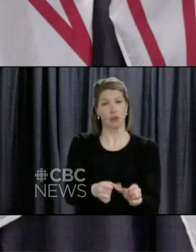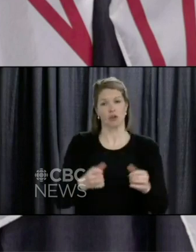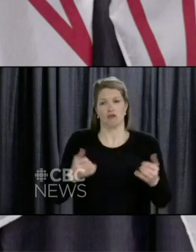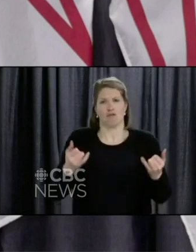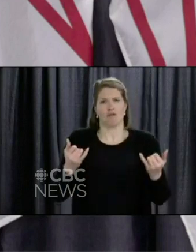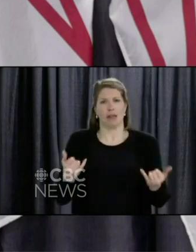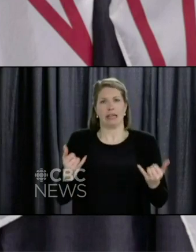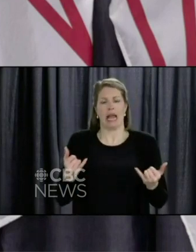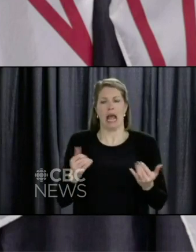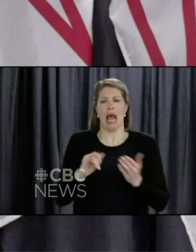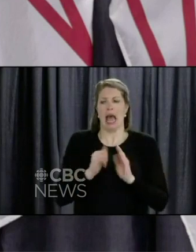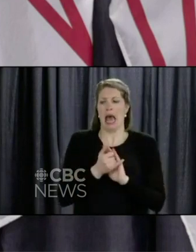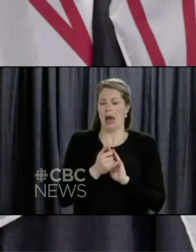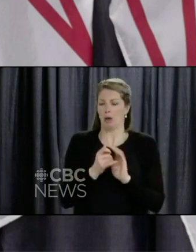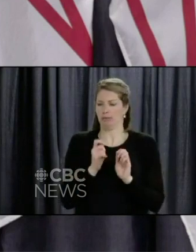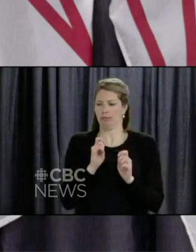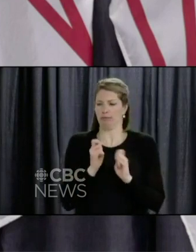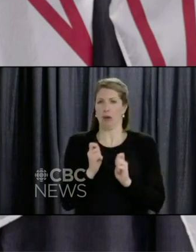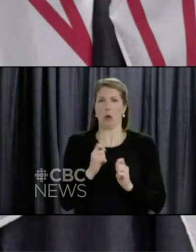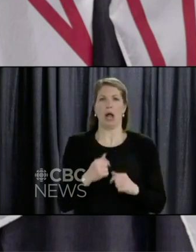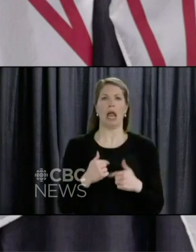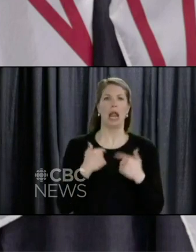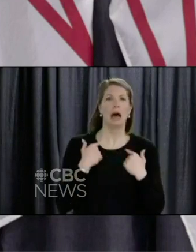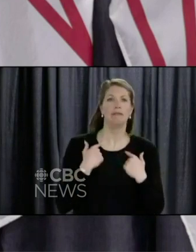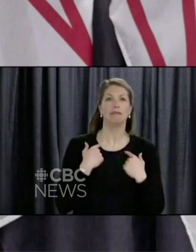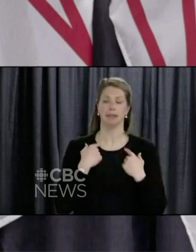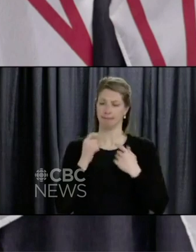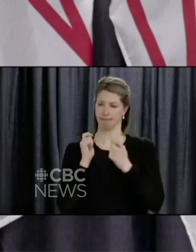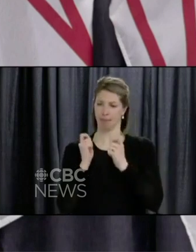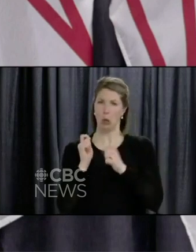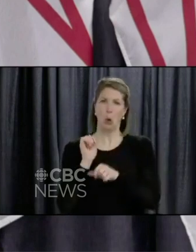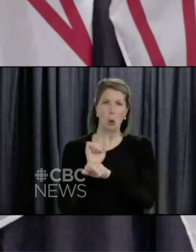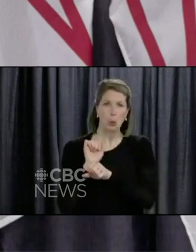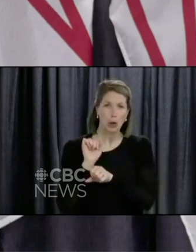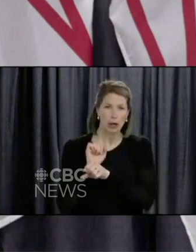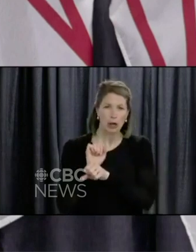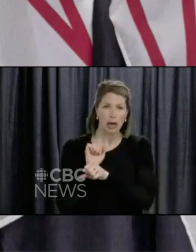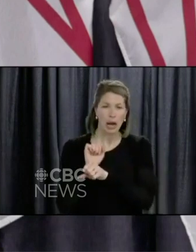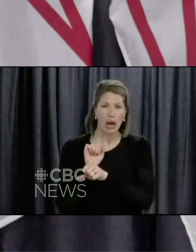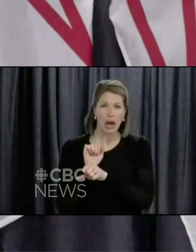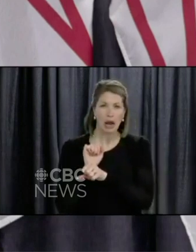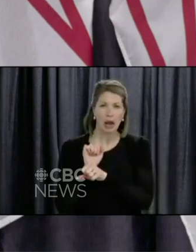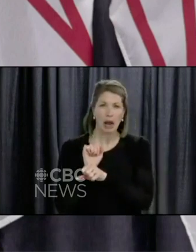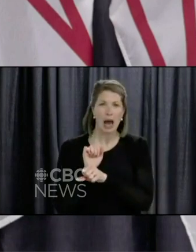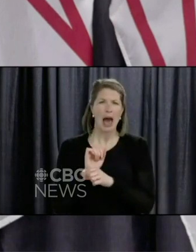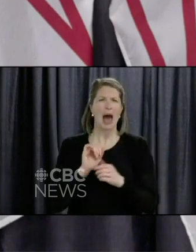are we going to adjust our lives and our workplaces? And how can we safely live with